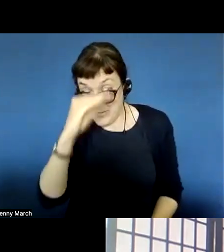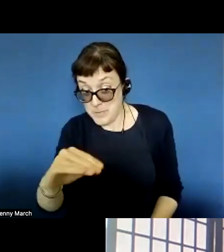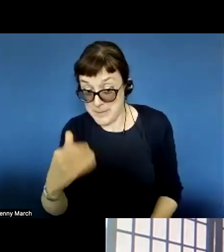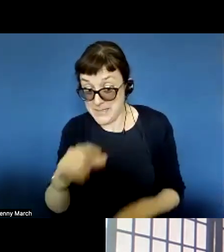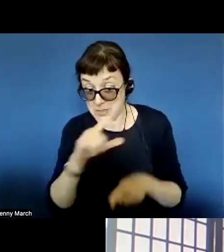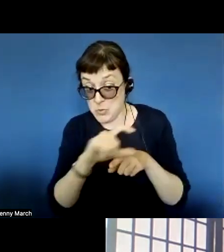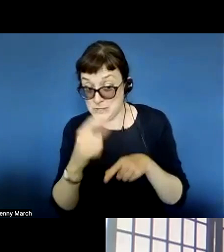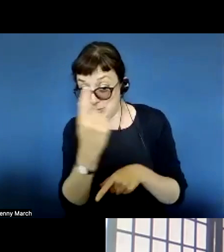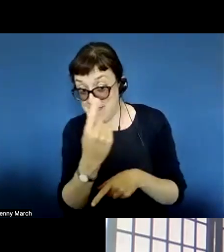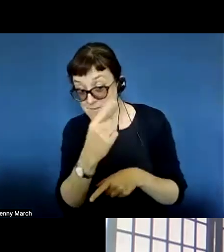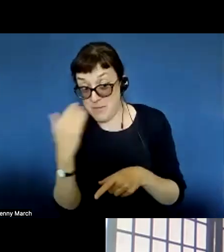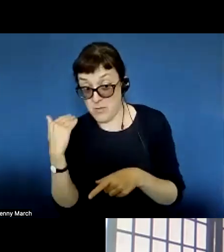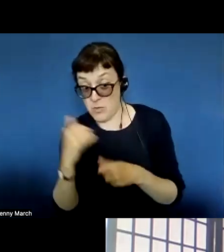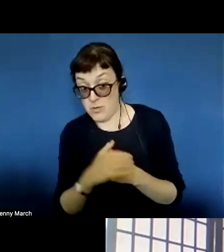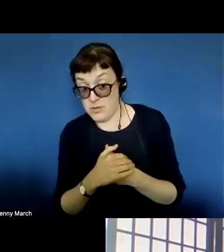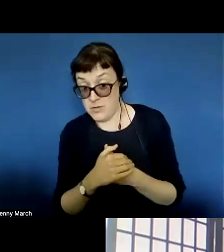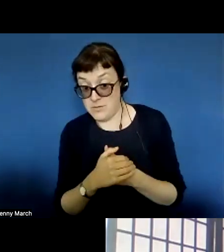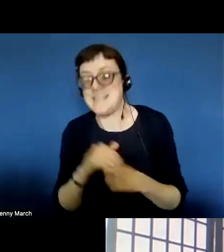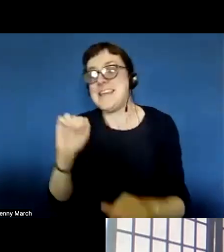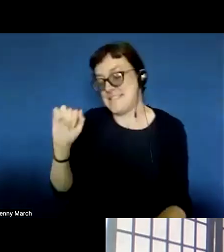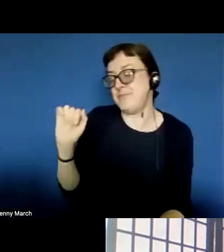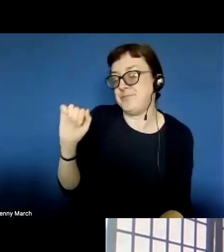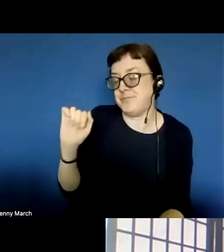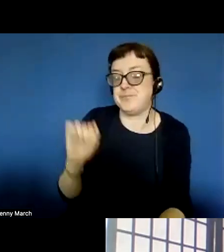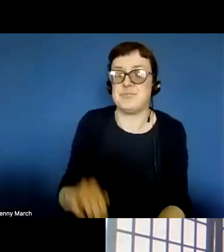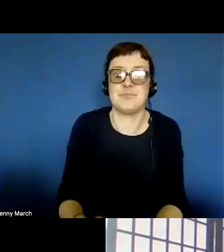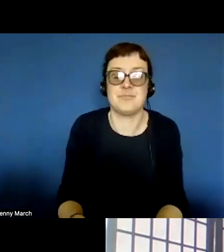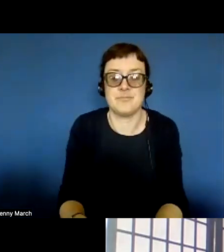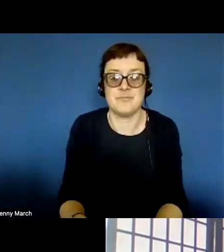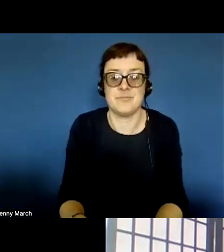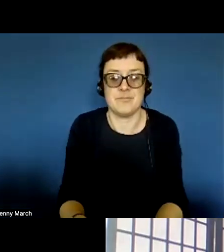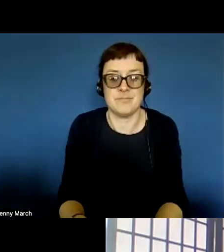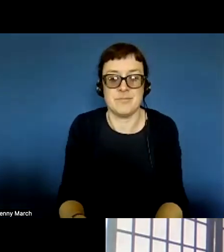a participant before? Oh, you did? Yes, yeah. Yeah,